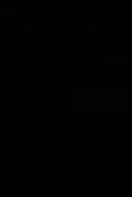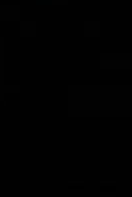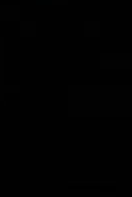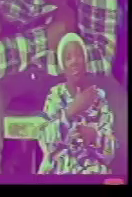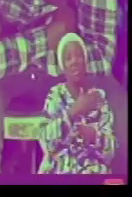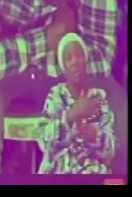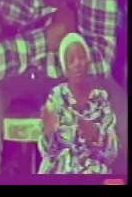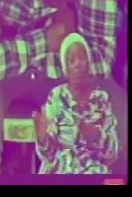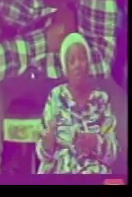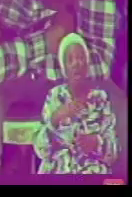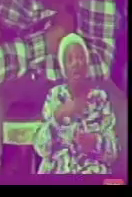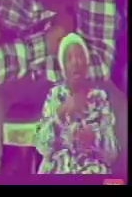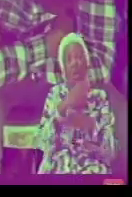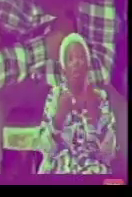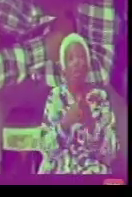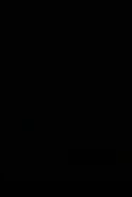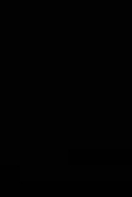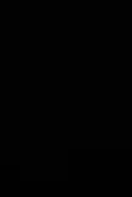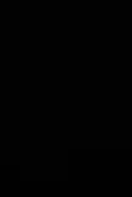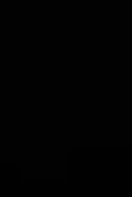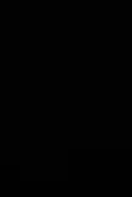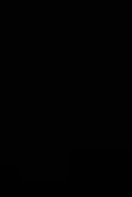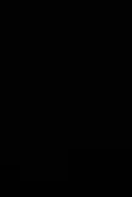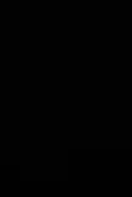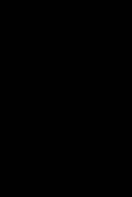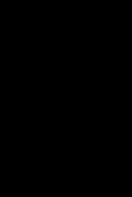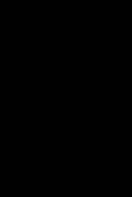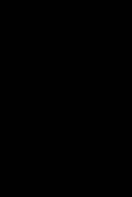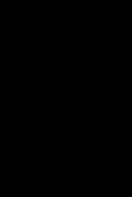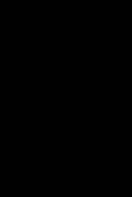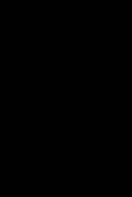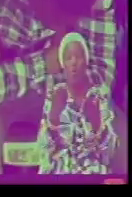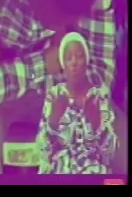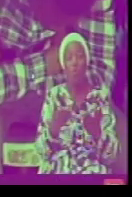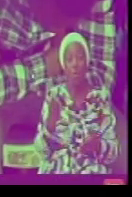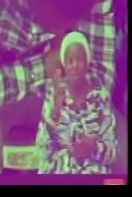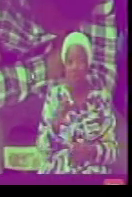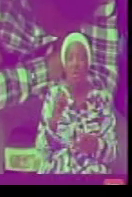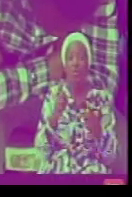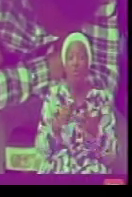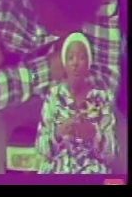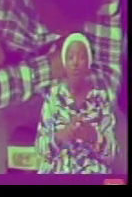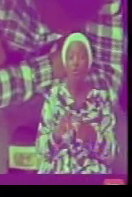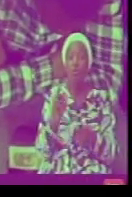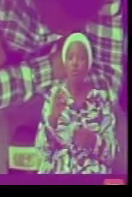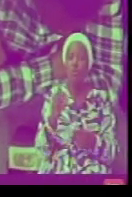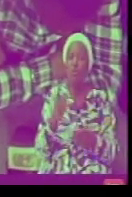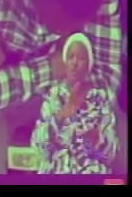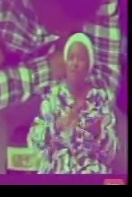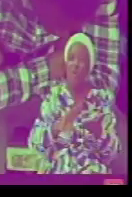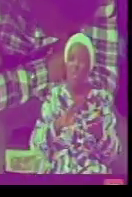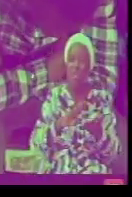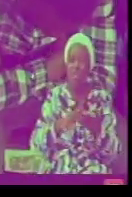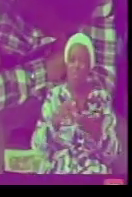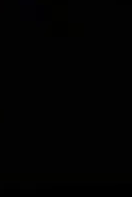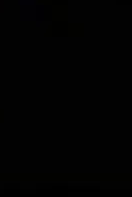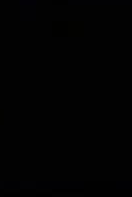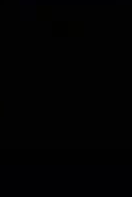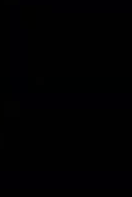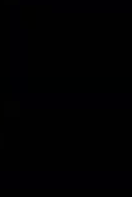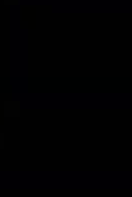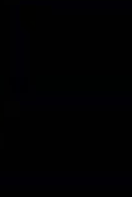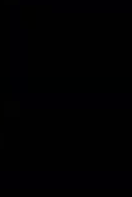You want him to take your guilt away, sin away. You want